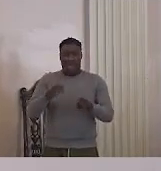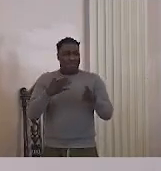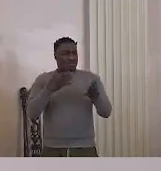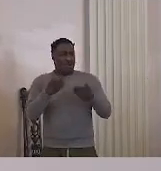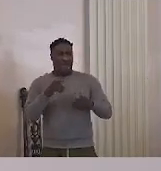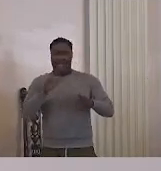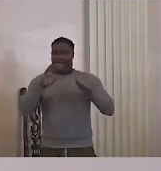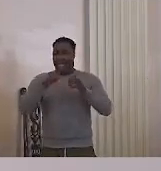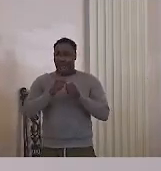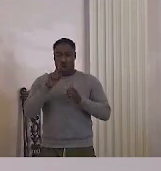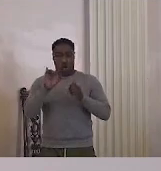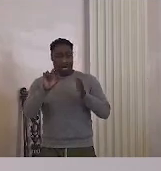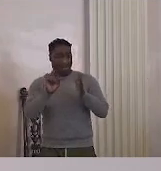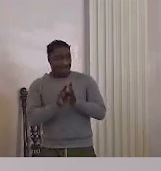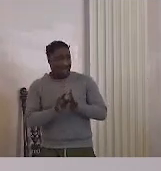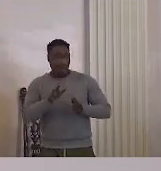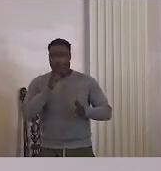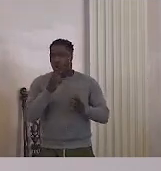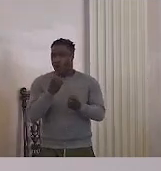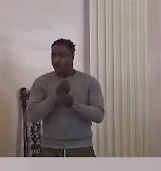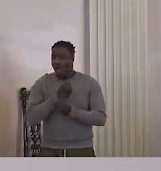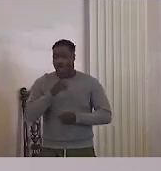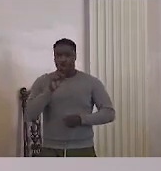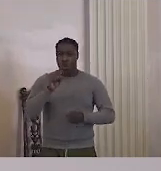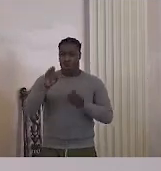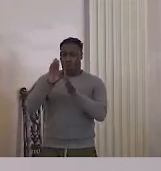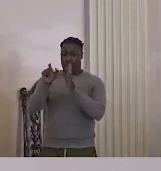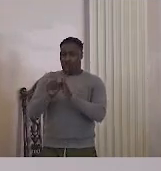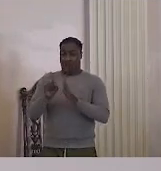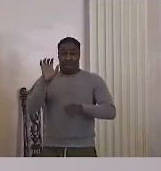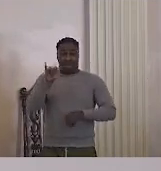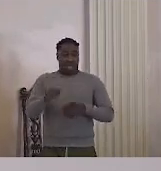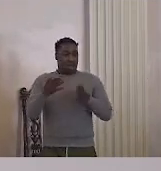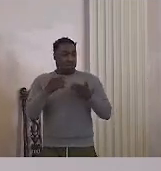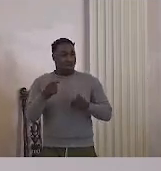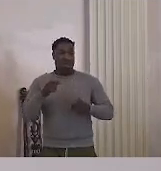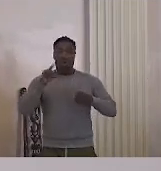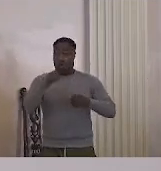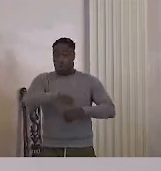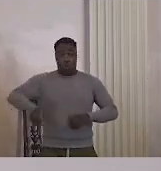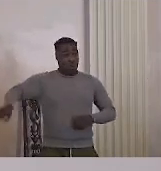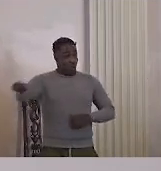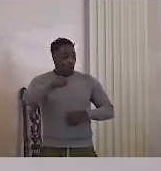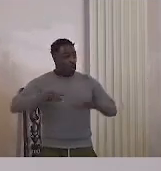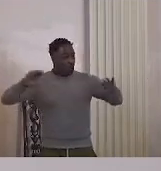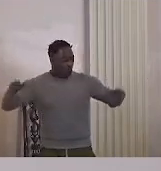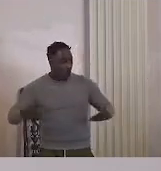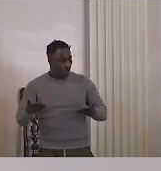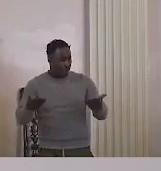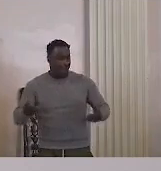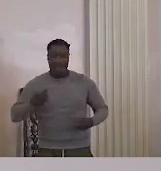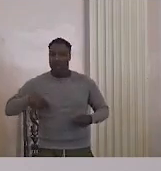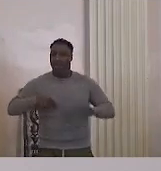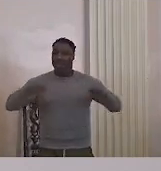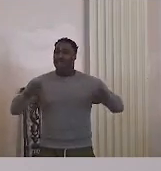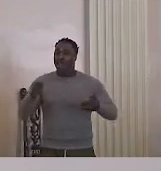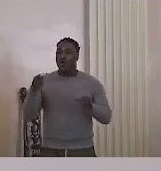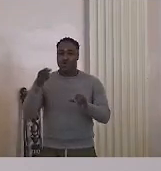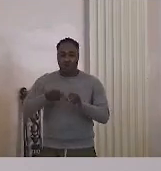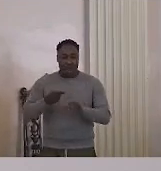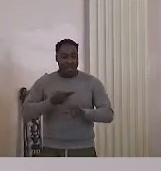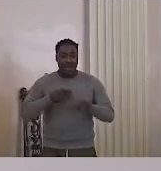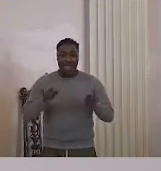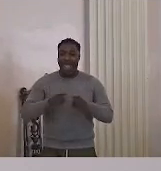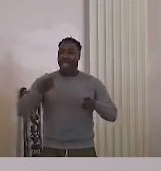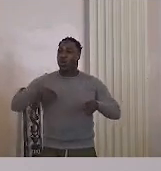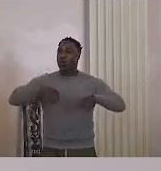you identify, who you love, or your background. You are welcome here. We invite you to join us as